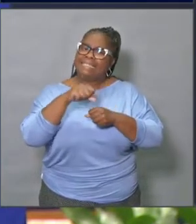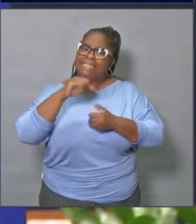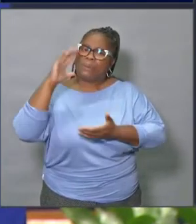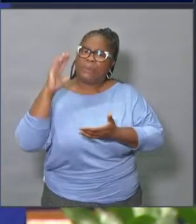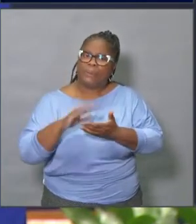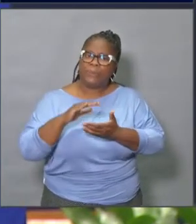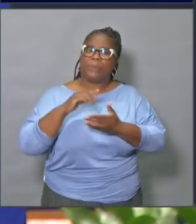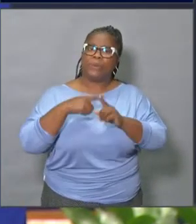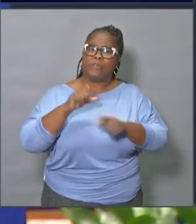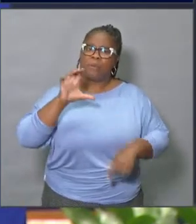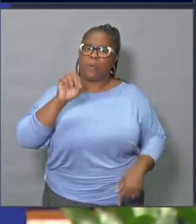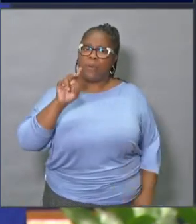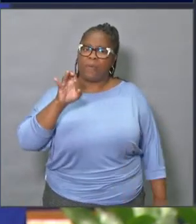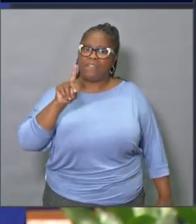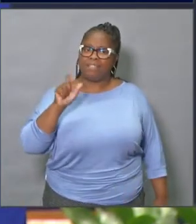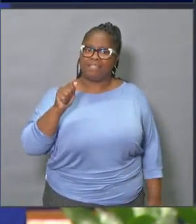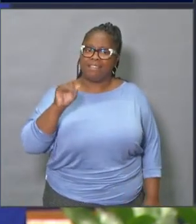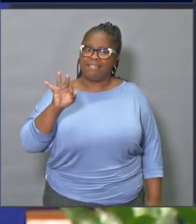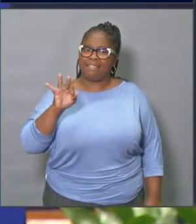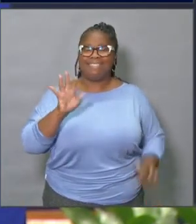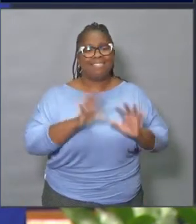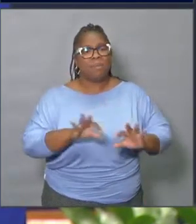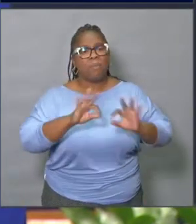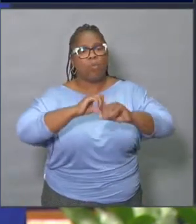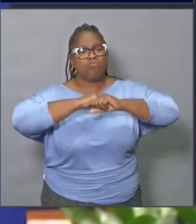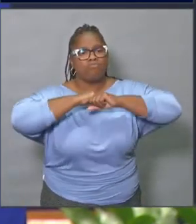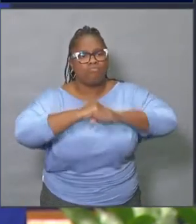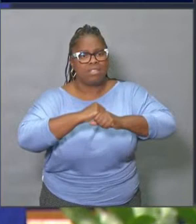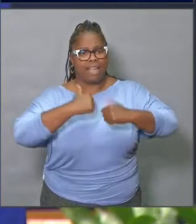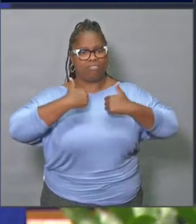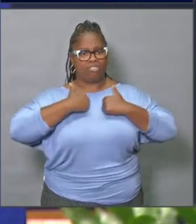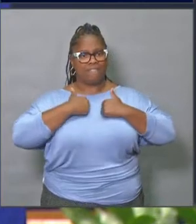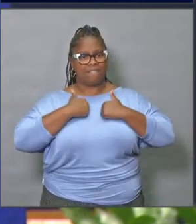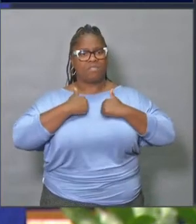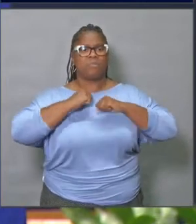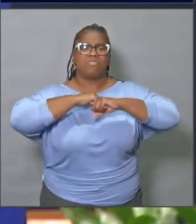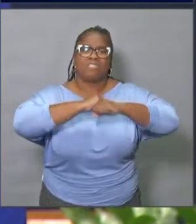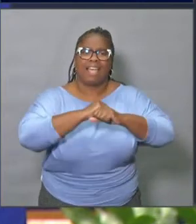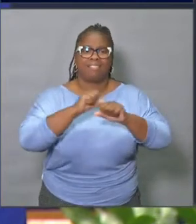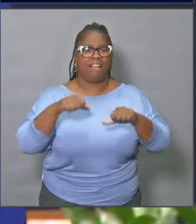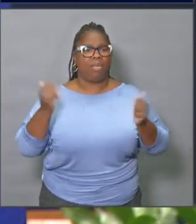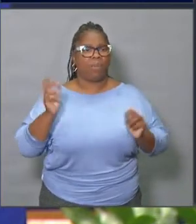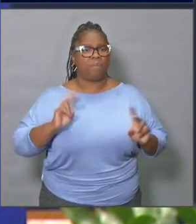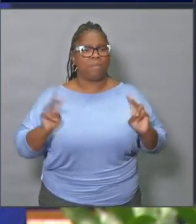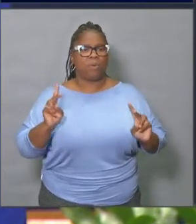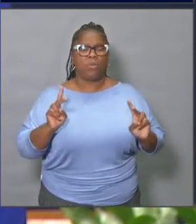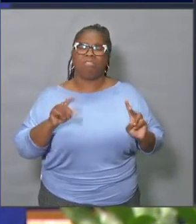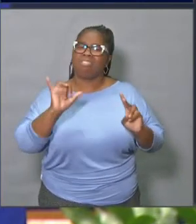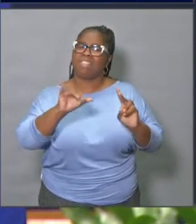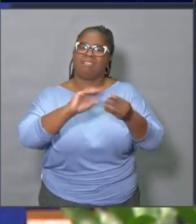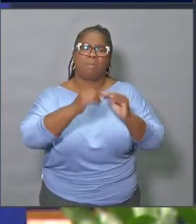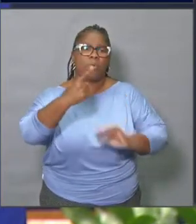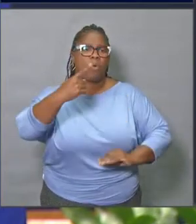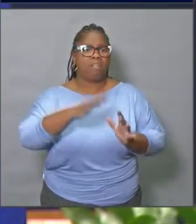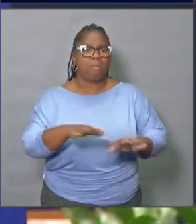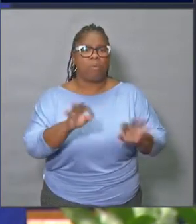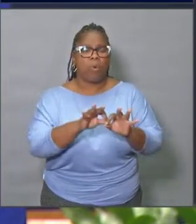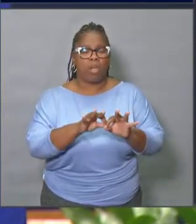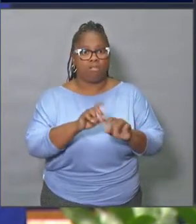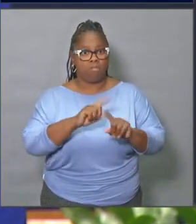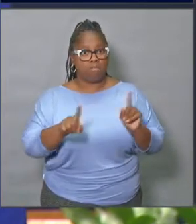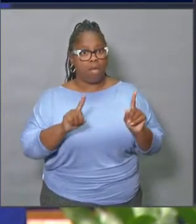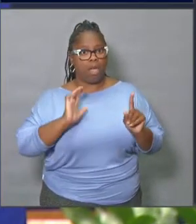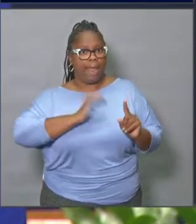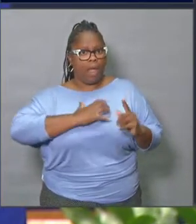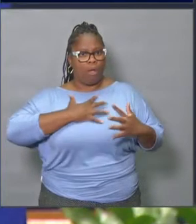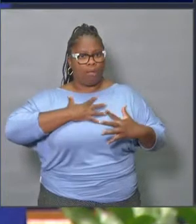we can protect ourselves and one another from the virus. It has to be about that in these difficult times. But our community's vibrancy is